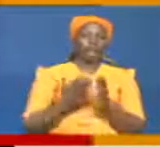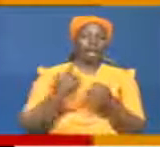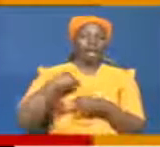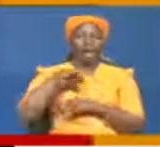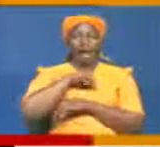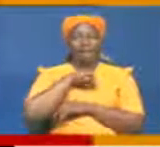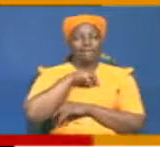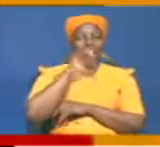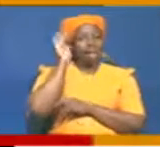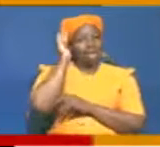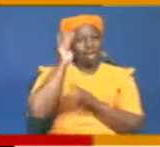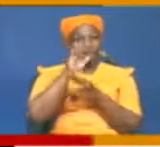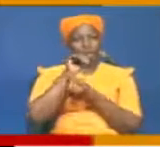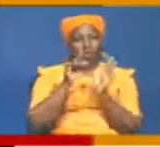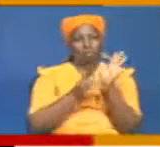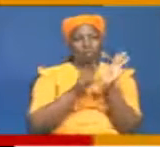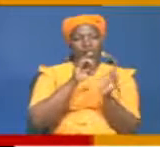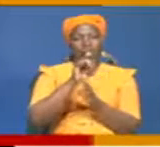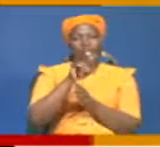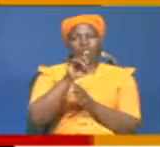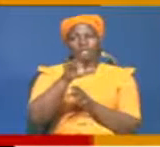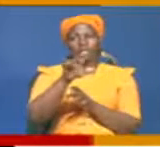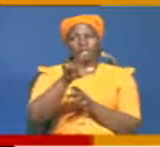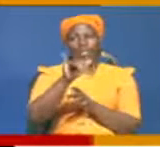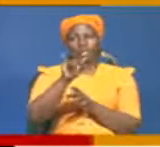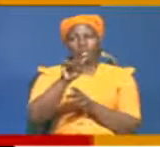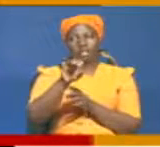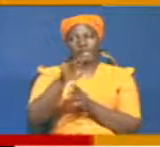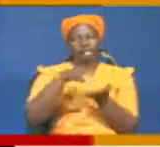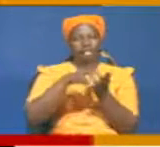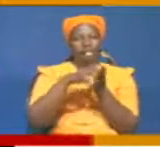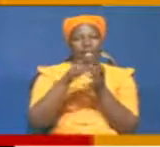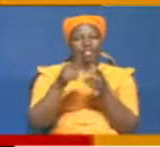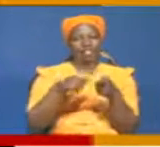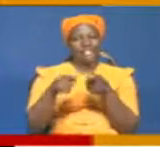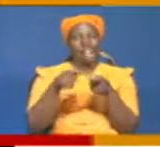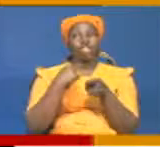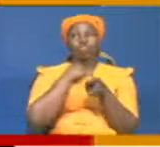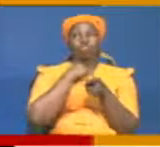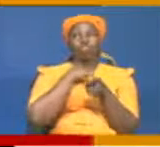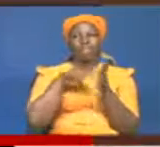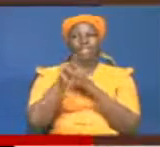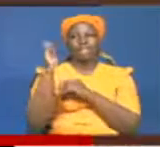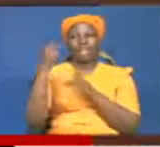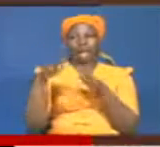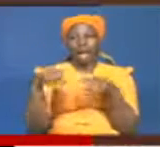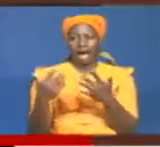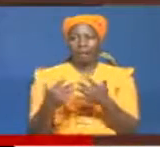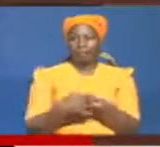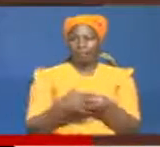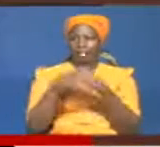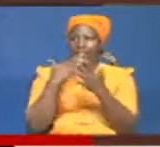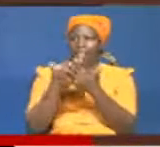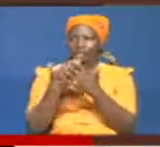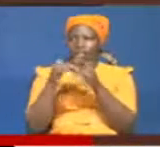The status of trade unions in Kenya? Yeah, thank you so much. Just as you said, my name is